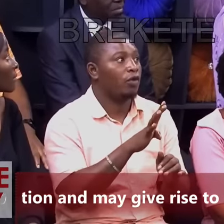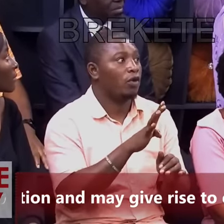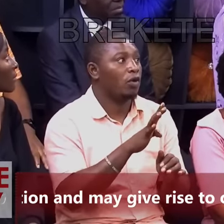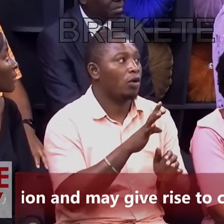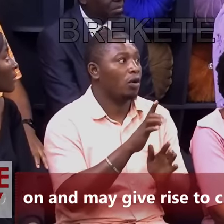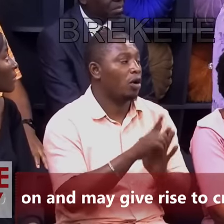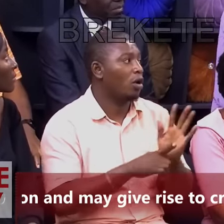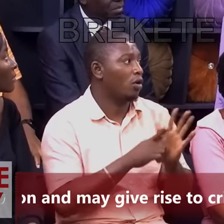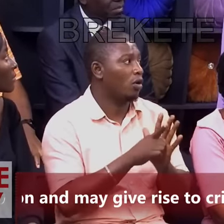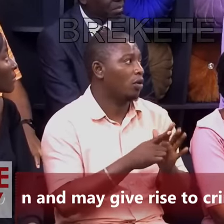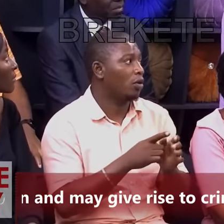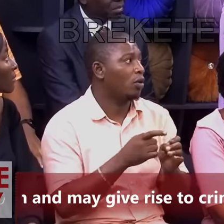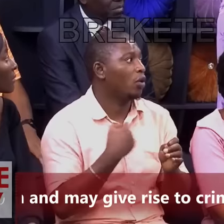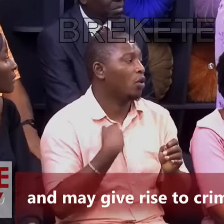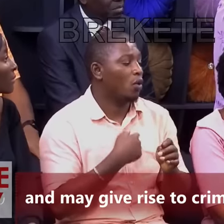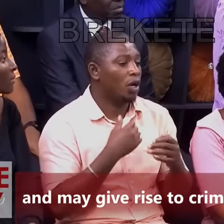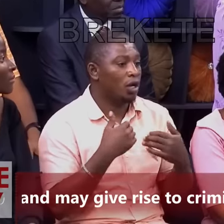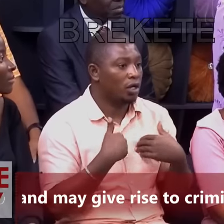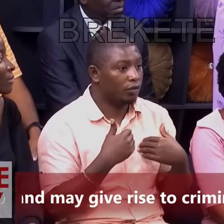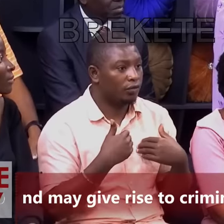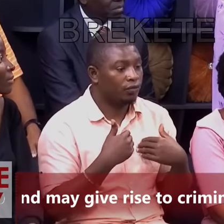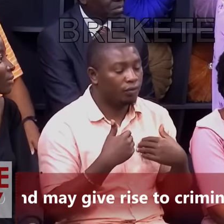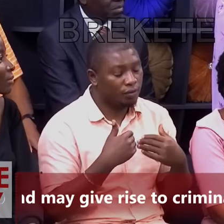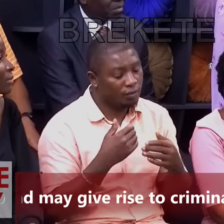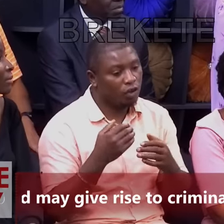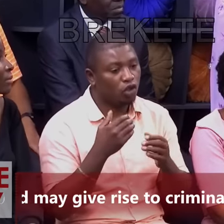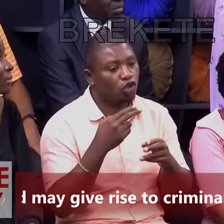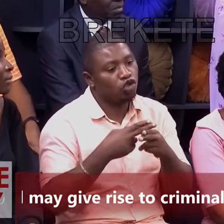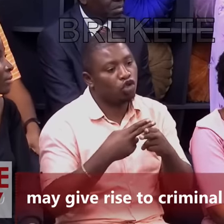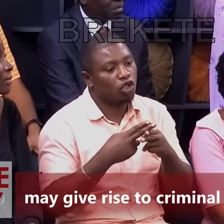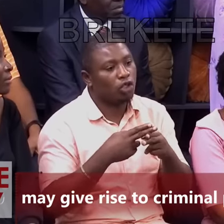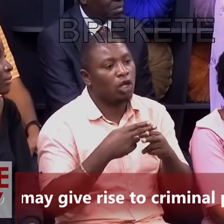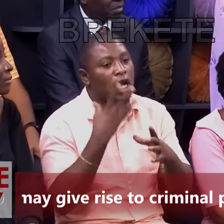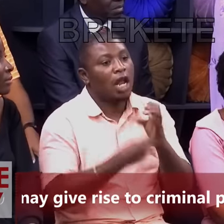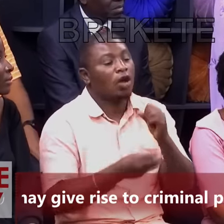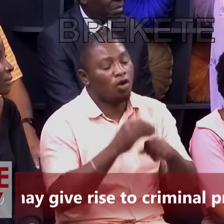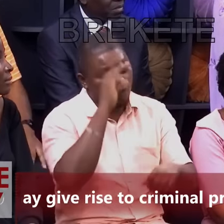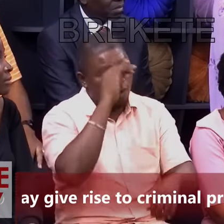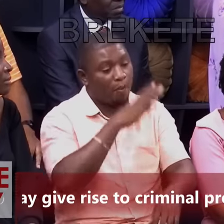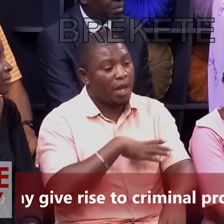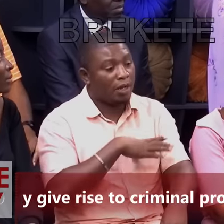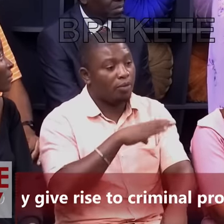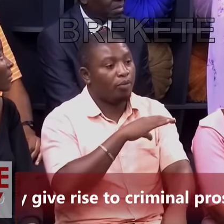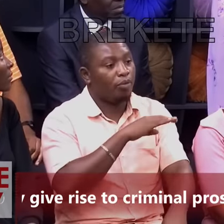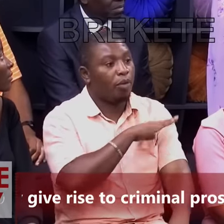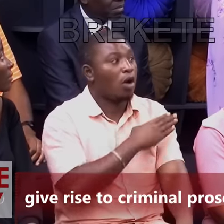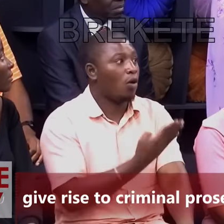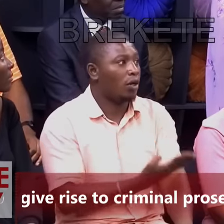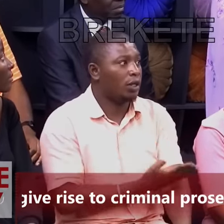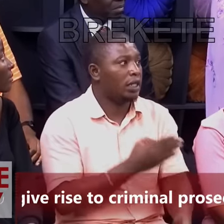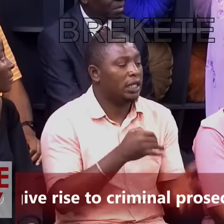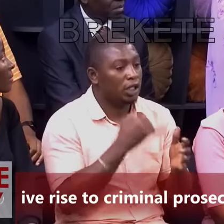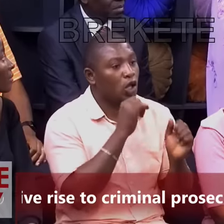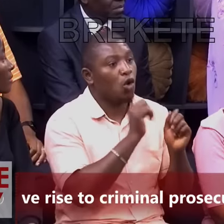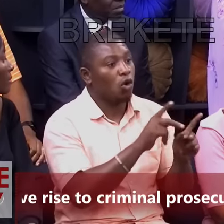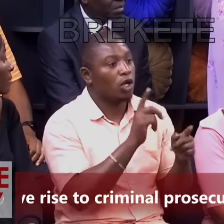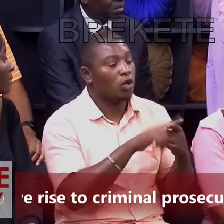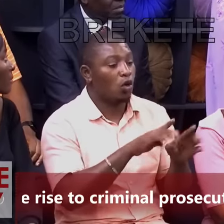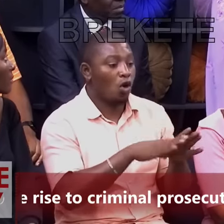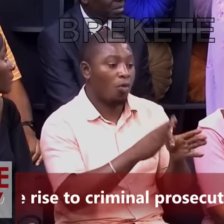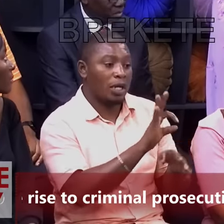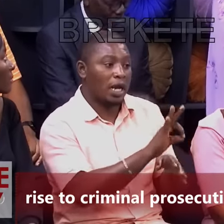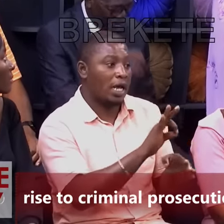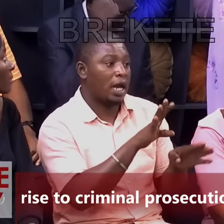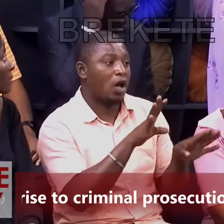shortage of Manpower we have but is it okay to open 9:00 and close 3 uh before 4 no it's not okay it's